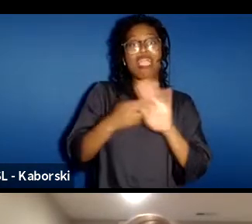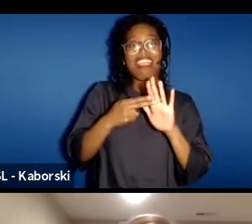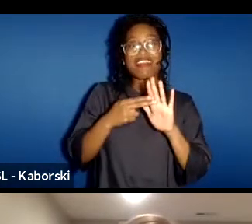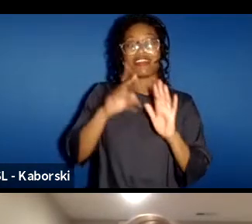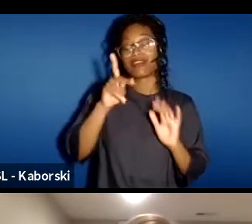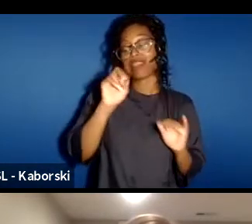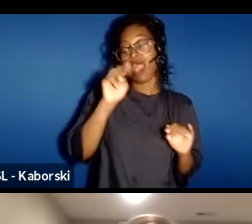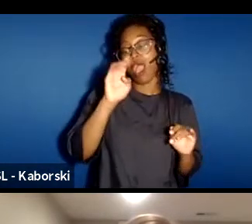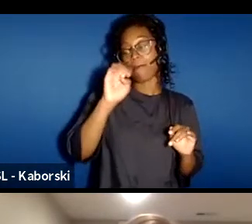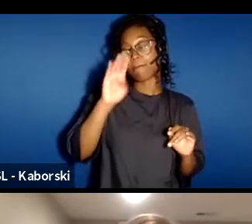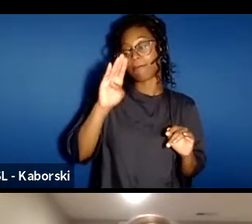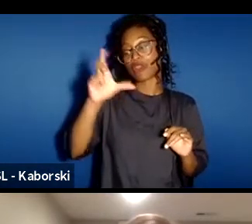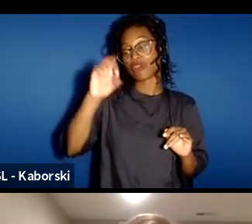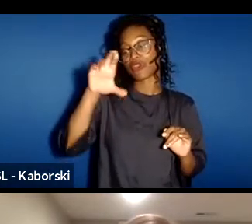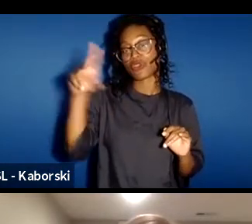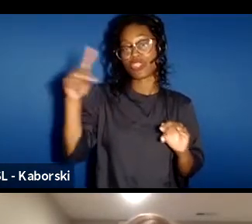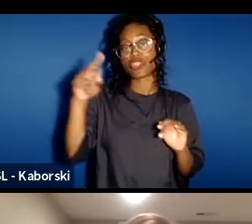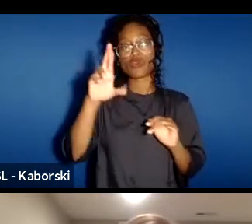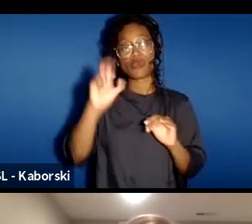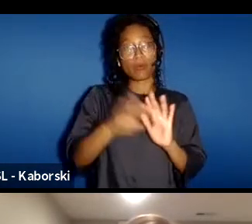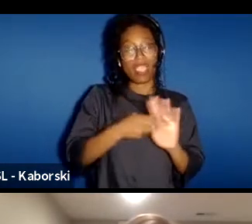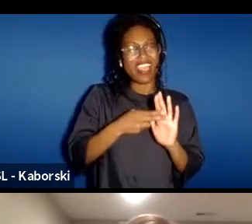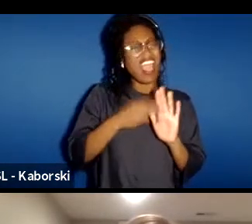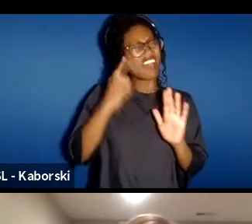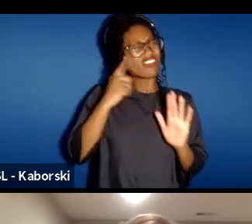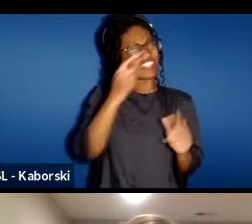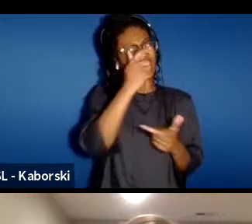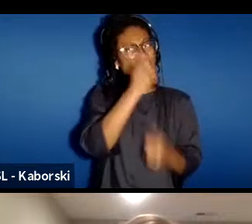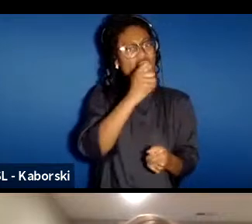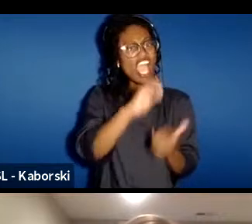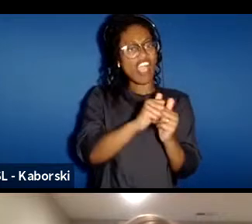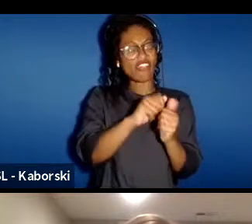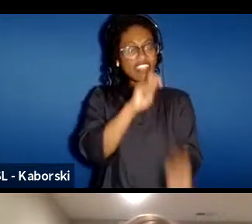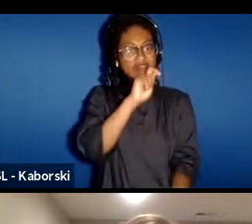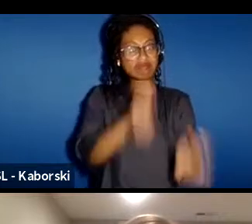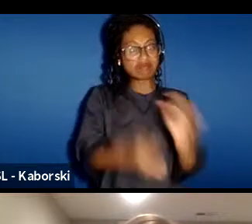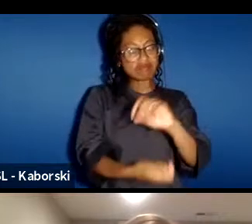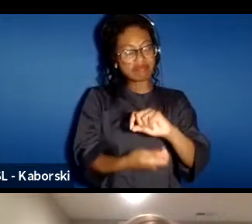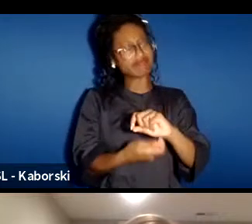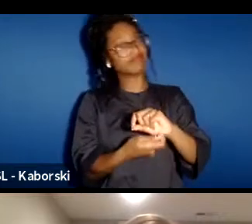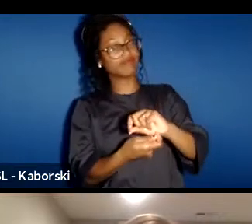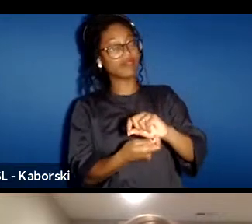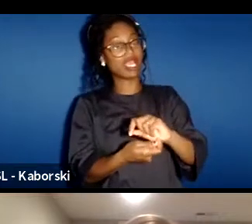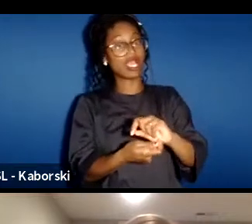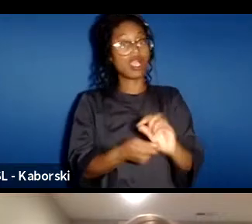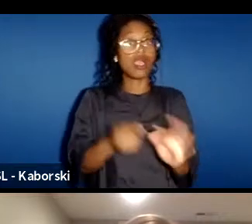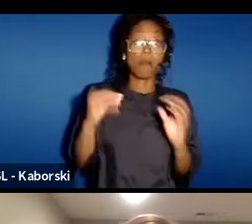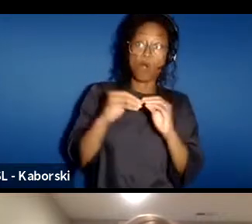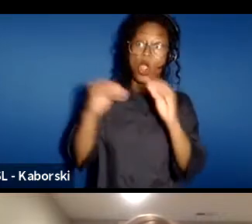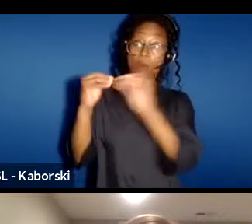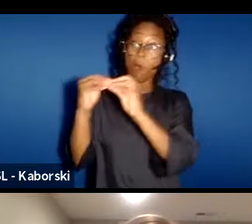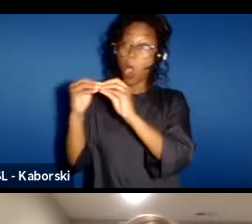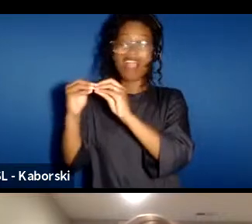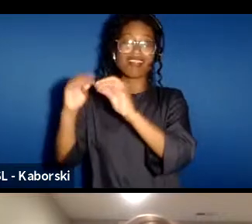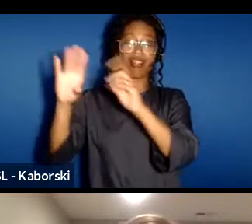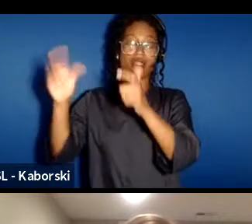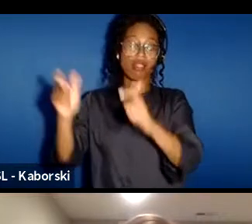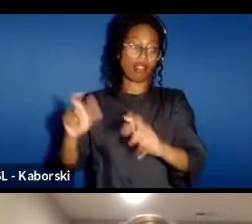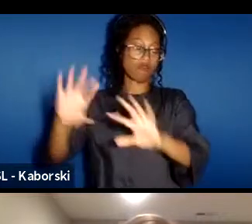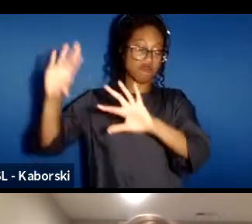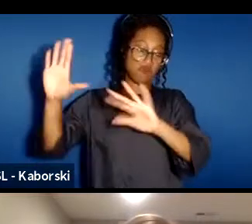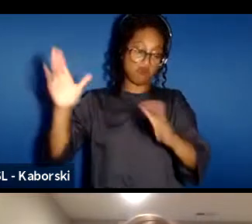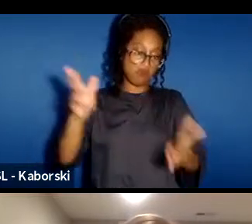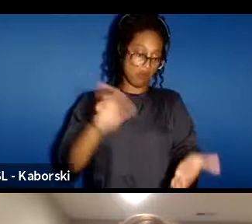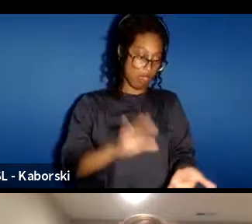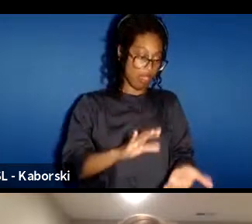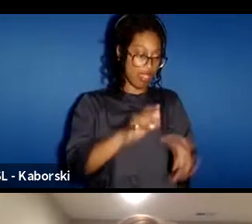really interesting one of how they kind of reframed it. And they went from the more is more to less is more and kind of stripped it down a little